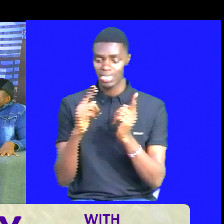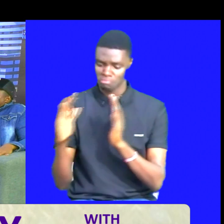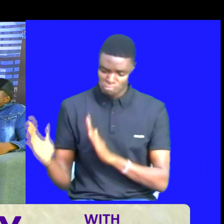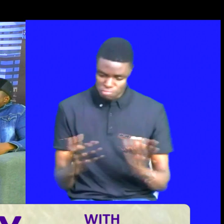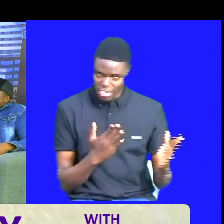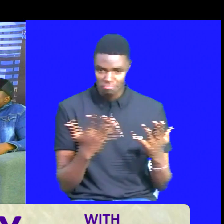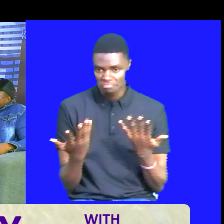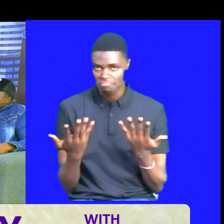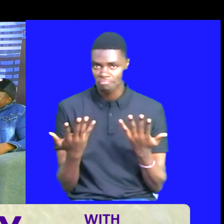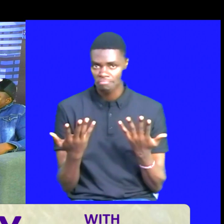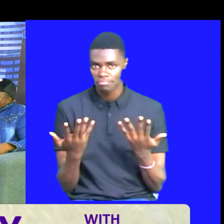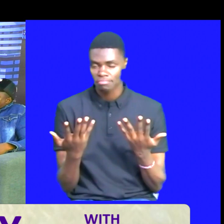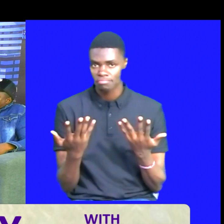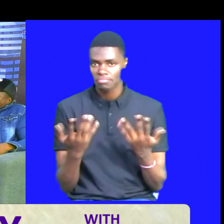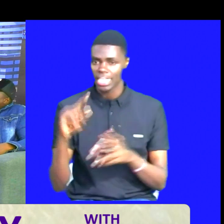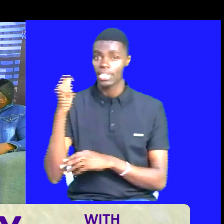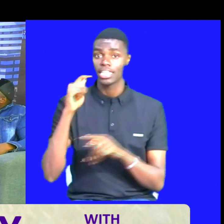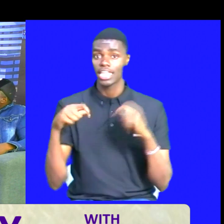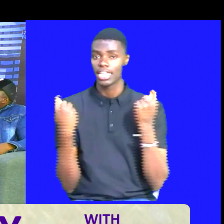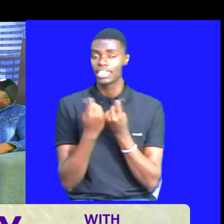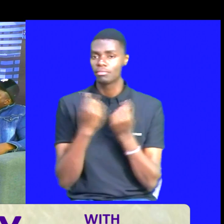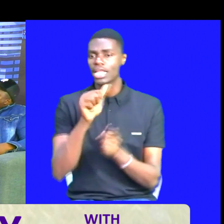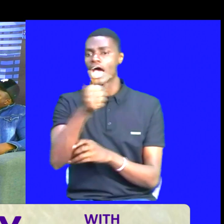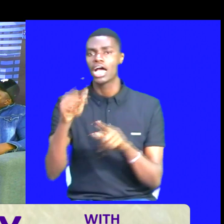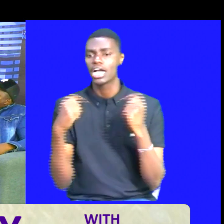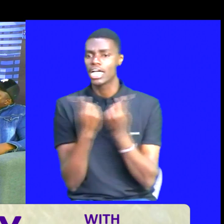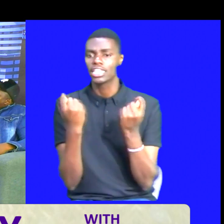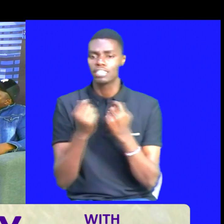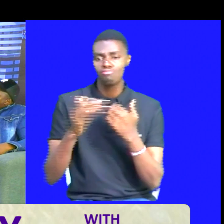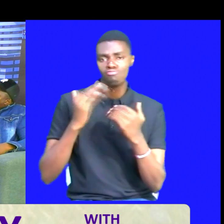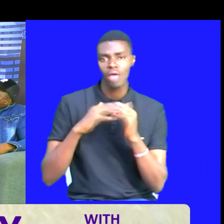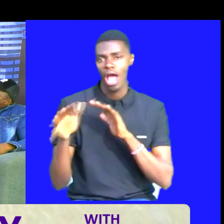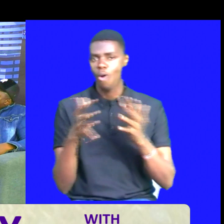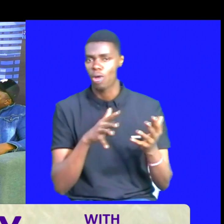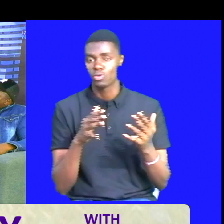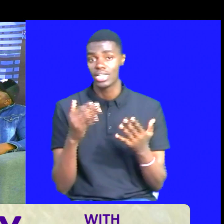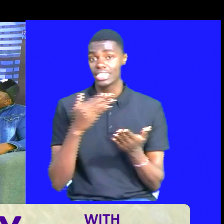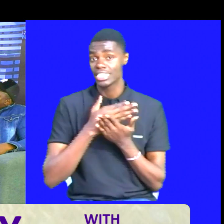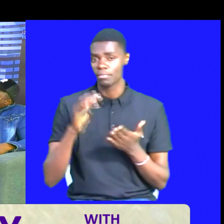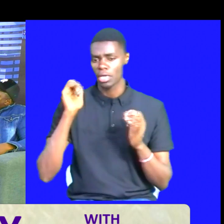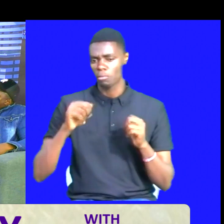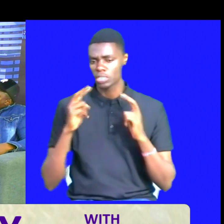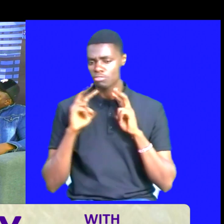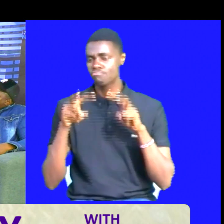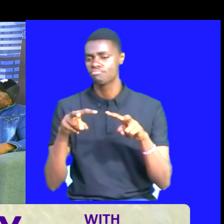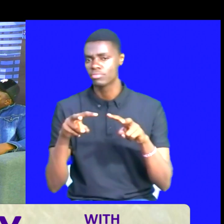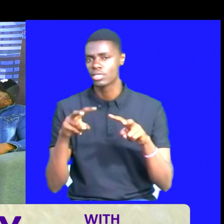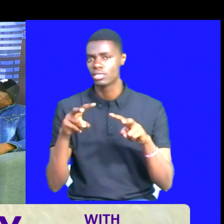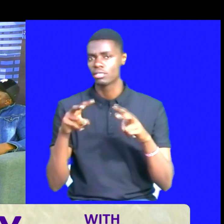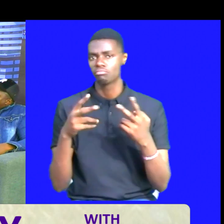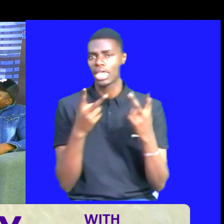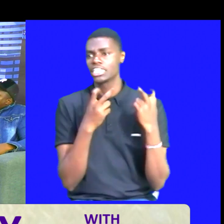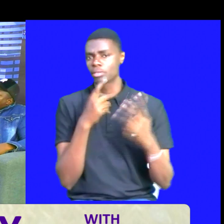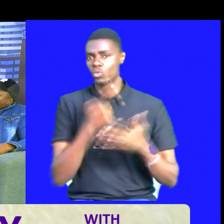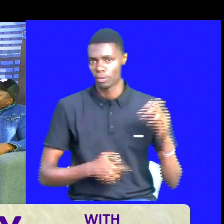how the Kenyan team and other teams were treated generally? Was it something that we can really look up for coming forward?